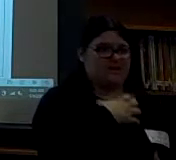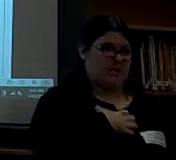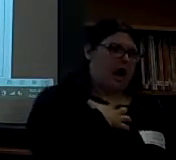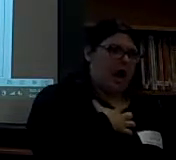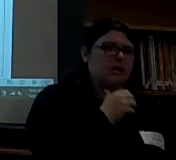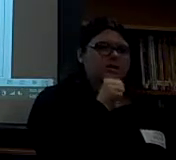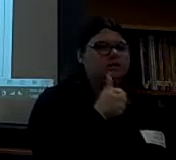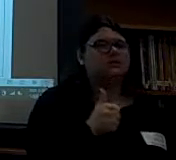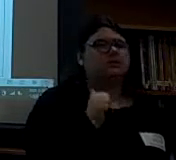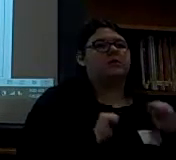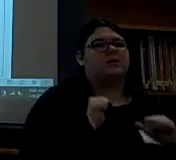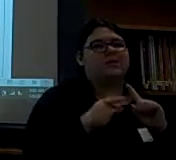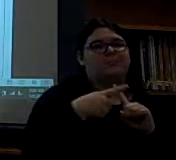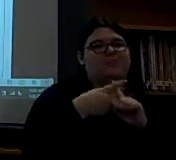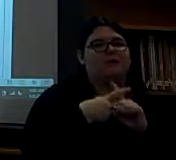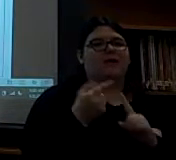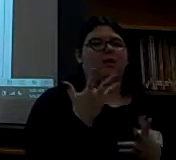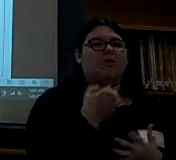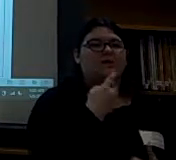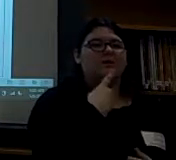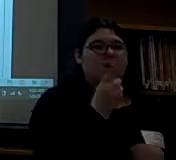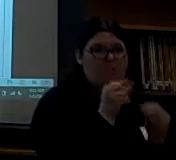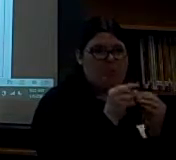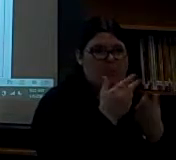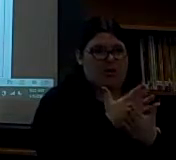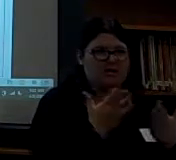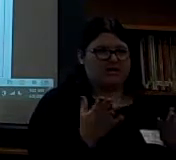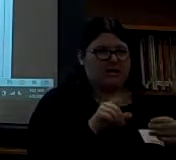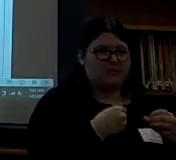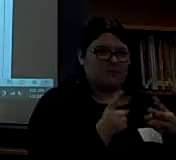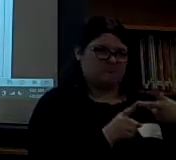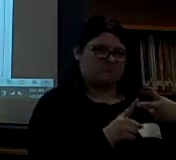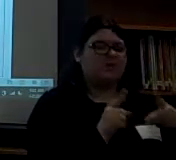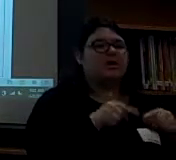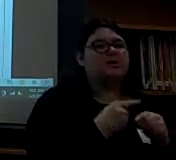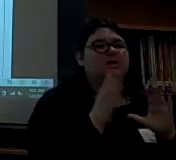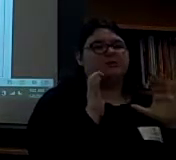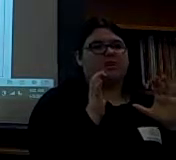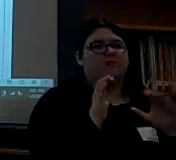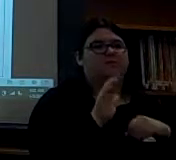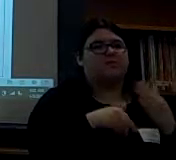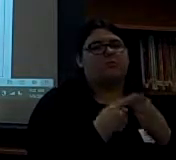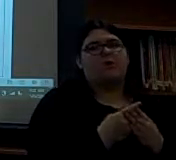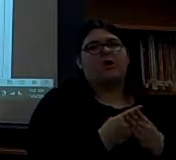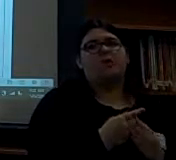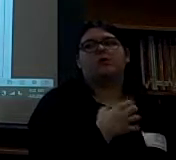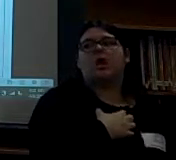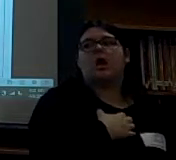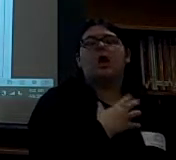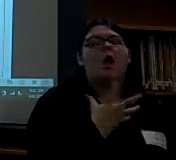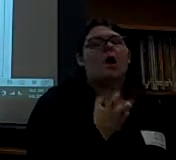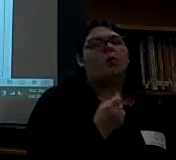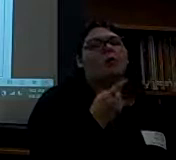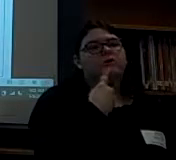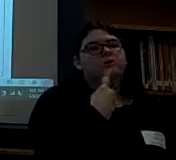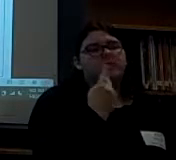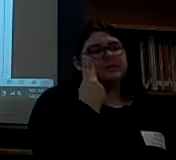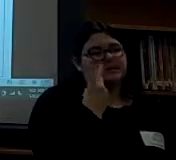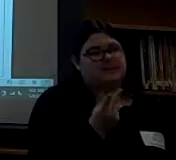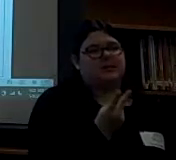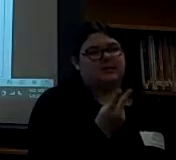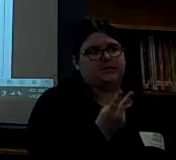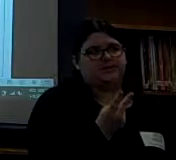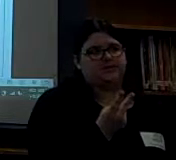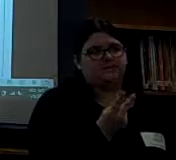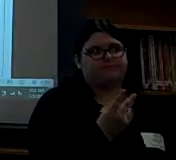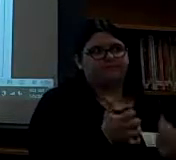act positively. Now, I want to say one more thing about yuck, and then I'm going to have a little conversation about yuck. But what I want you to see is that